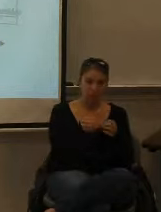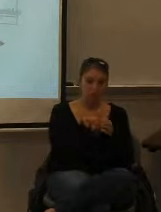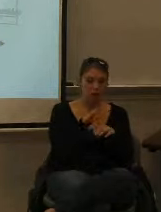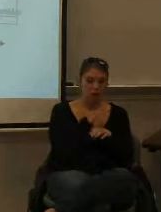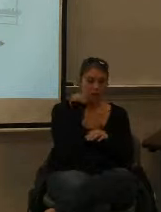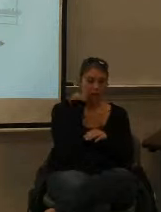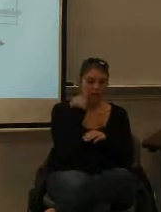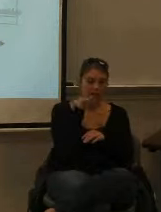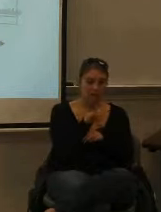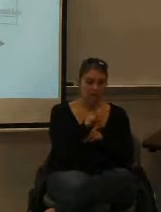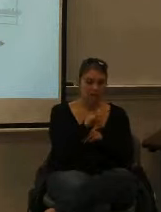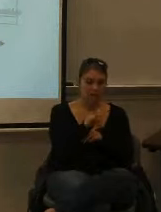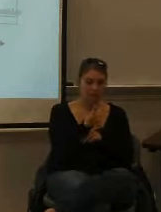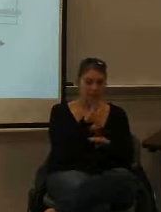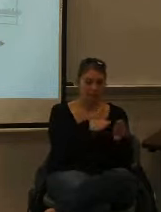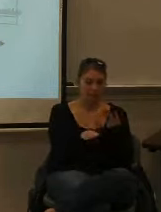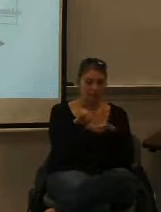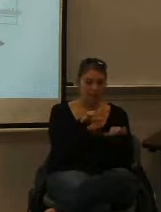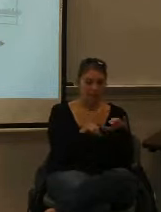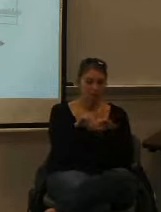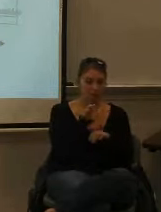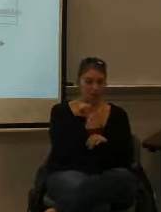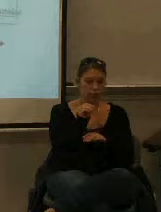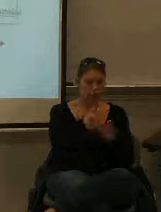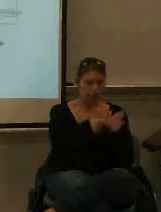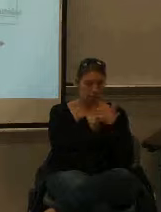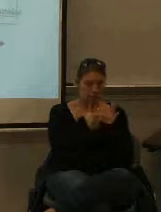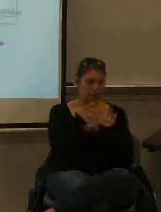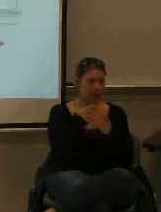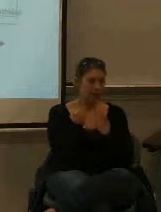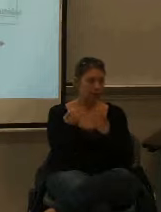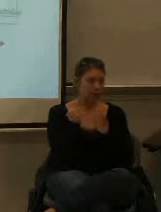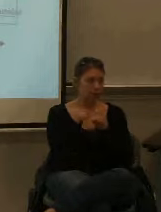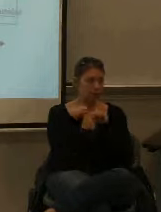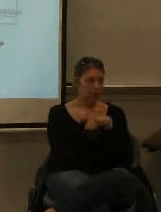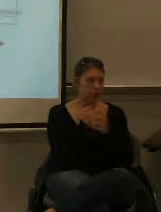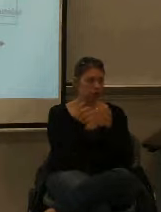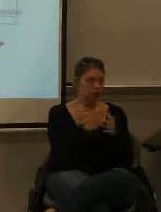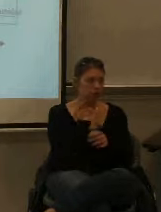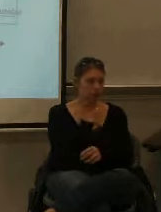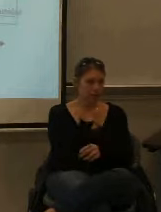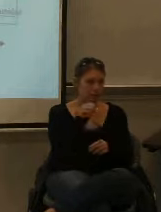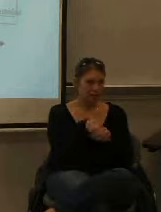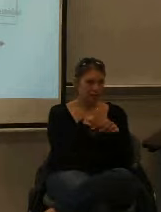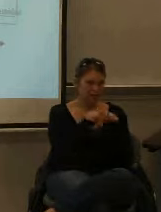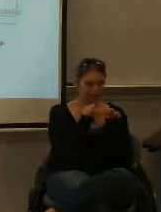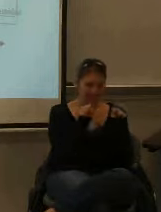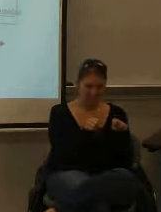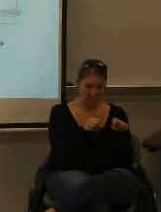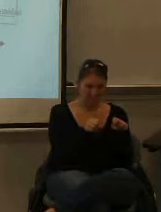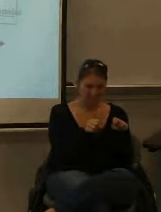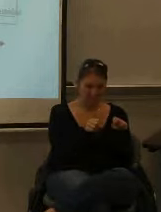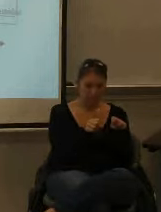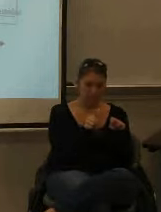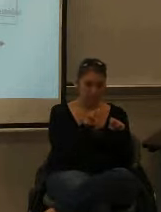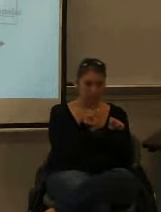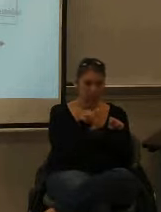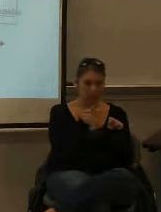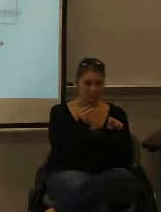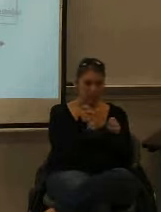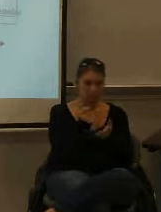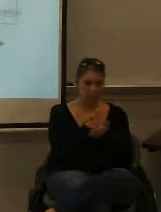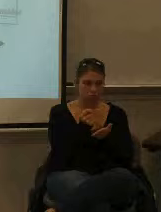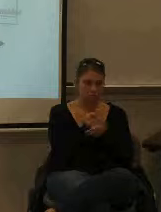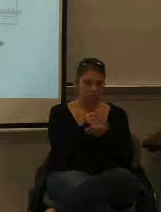the idea of biochemical oxygen demand and putting just too much carbon into the system, and sewage treatment